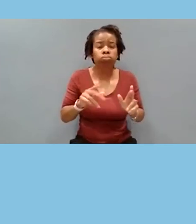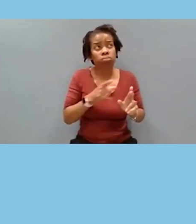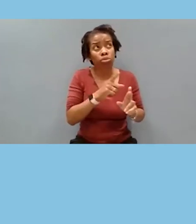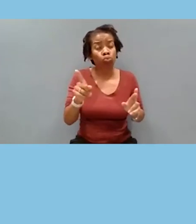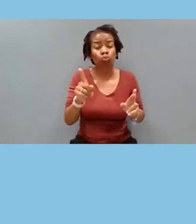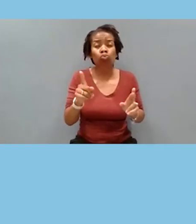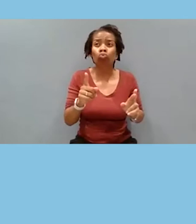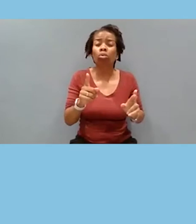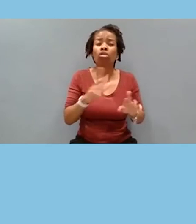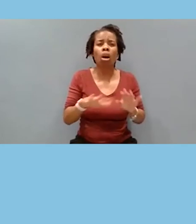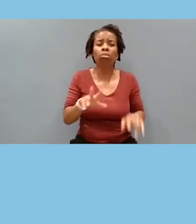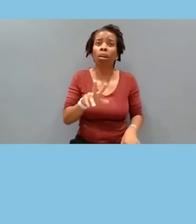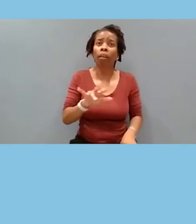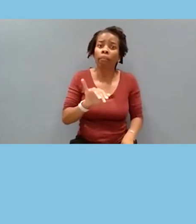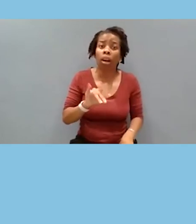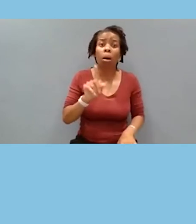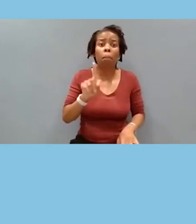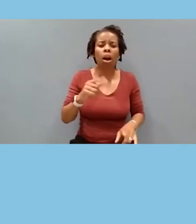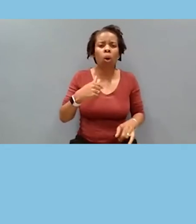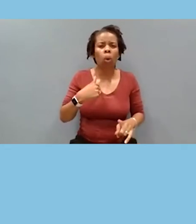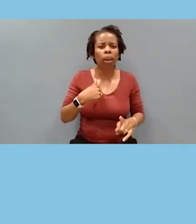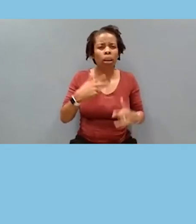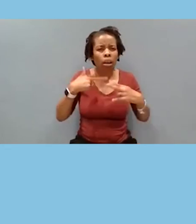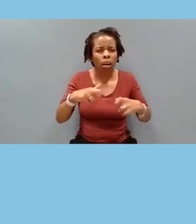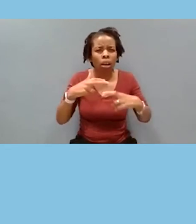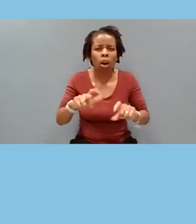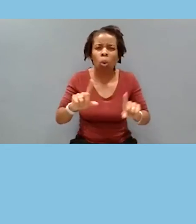but invites us to pursue a politics of wonder.